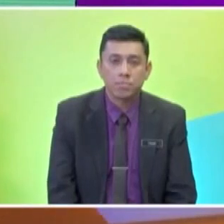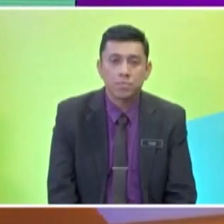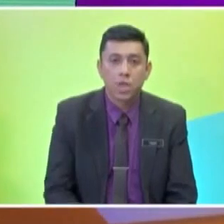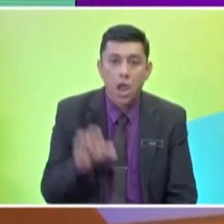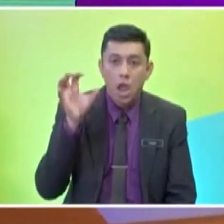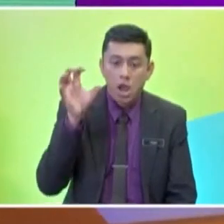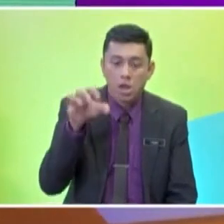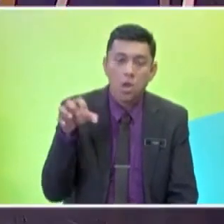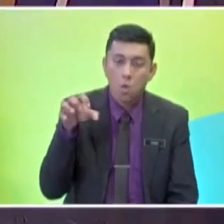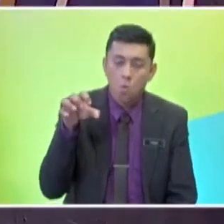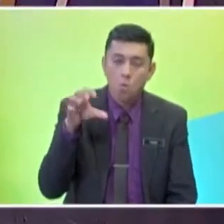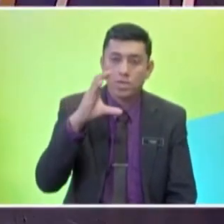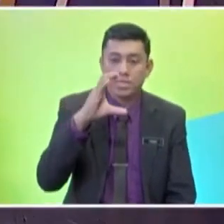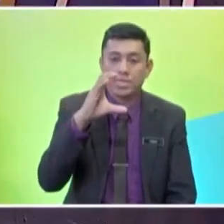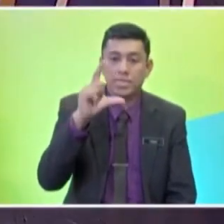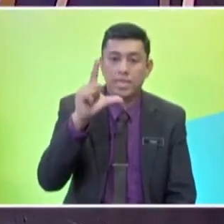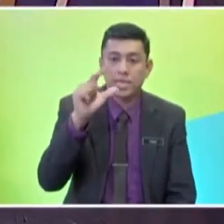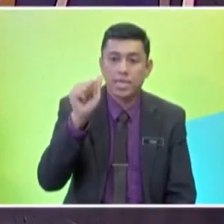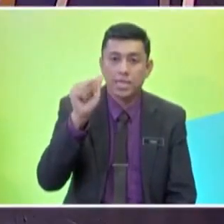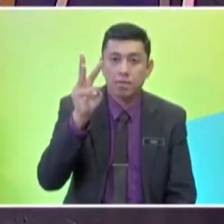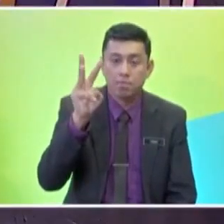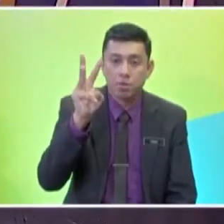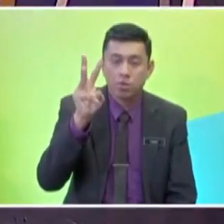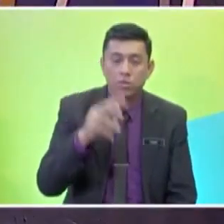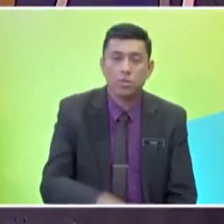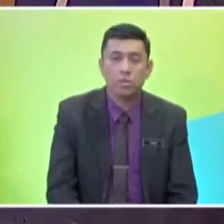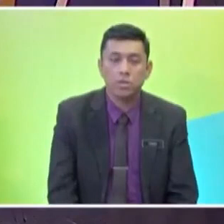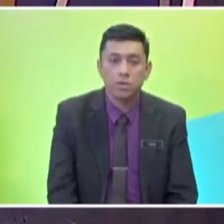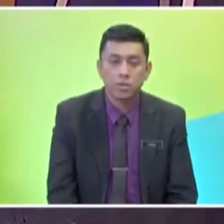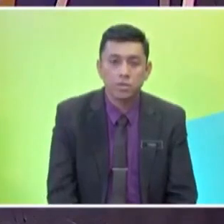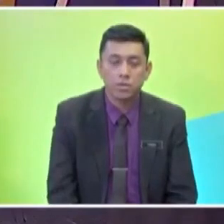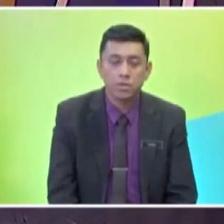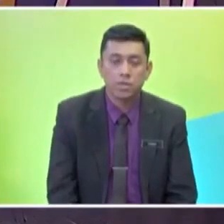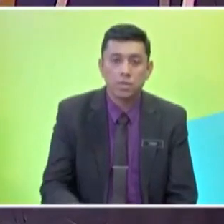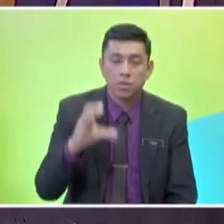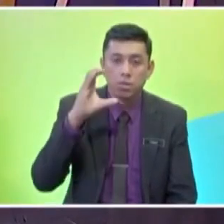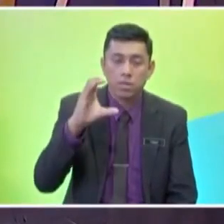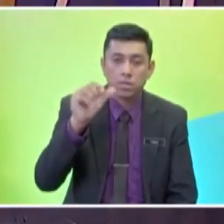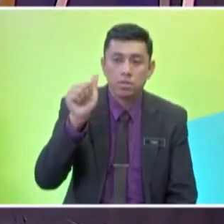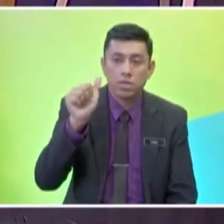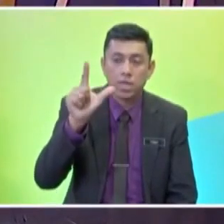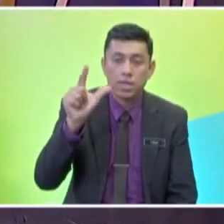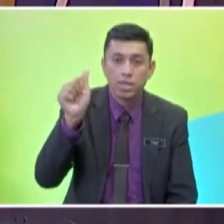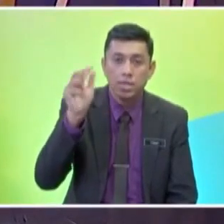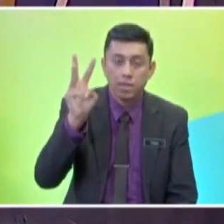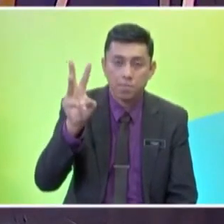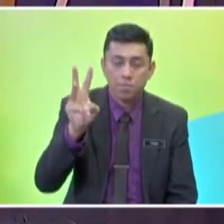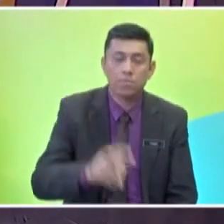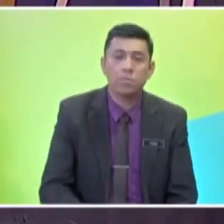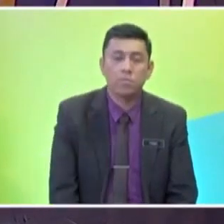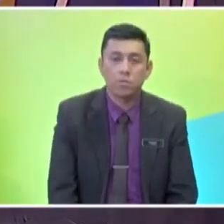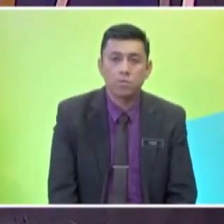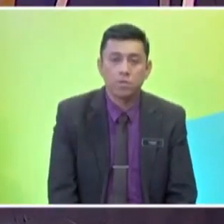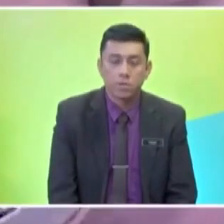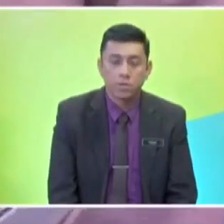Okay, very good. It's the claw. Claw, okay. So C-L-A-W, pronounced as